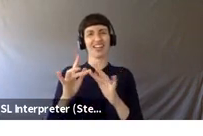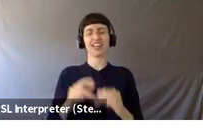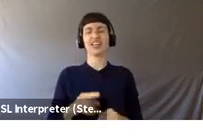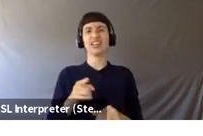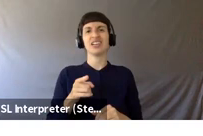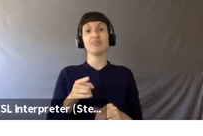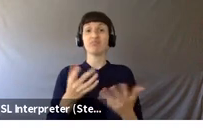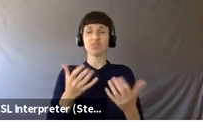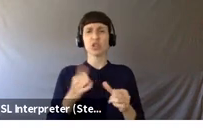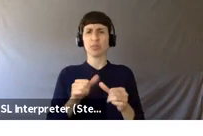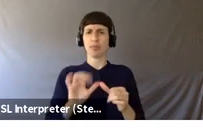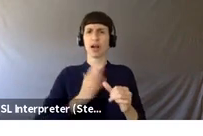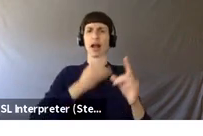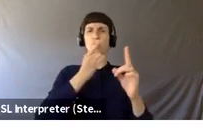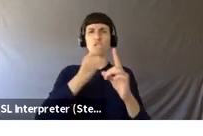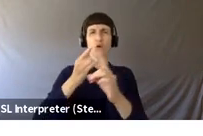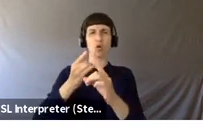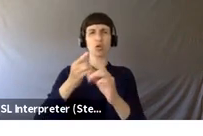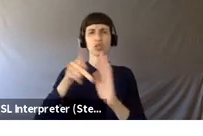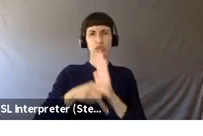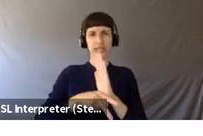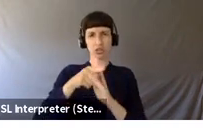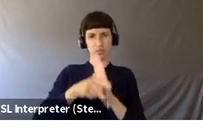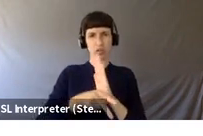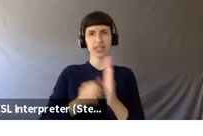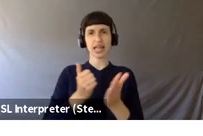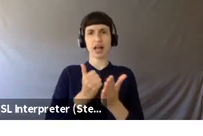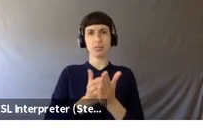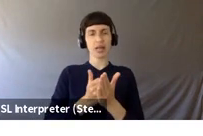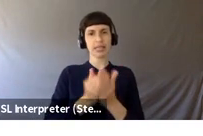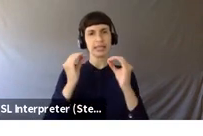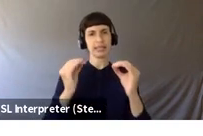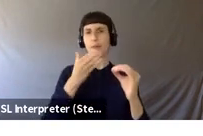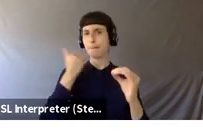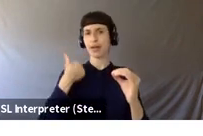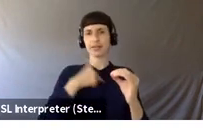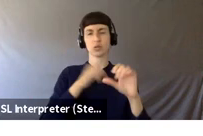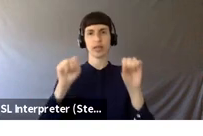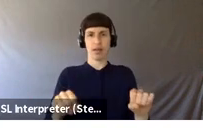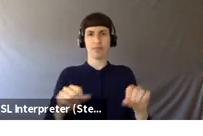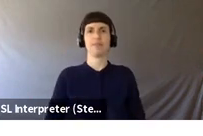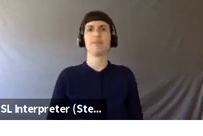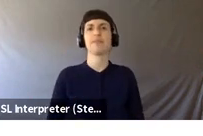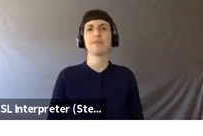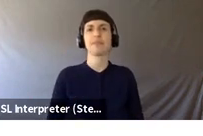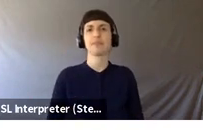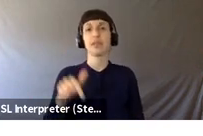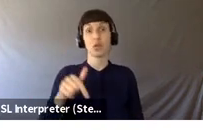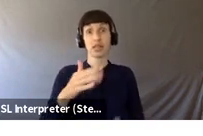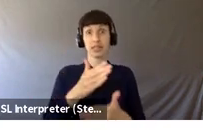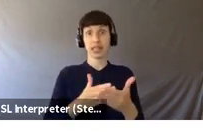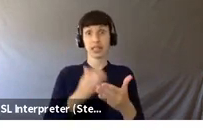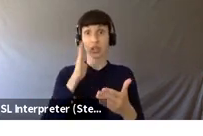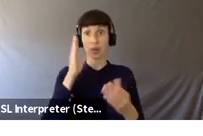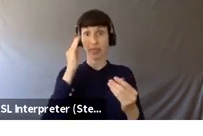mind the frameworks that we want to help us to be the best that we can be. So again, this section, we're going to think about how to organize